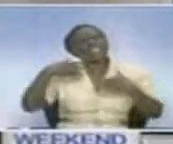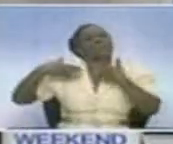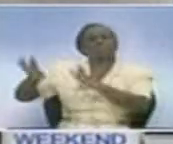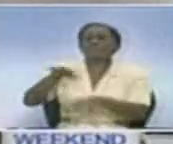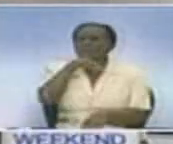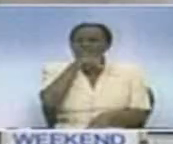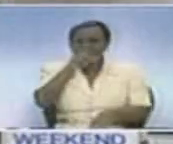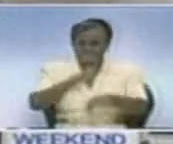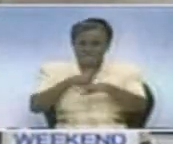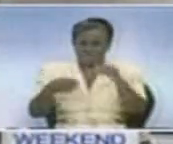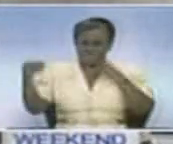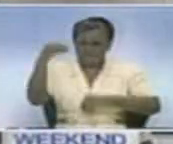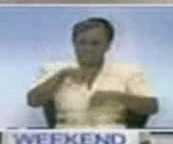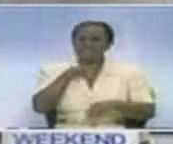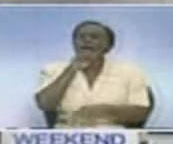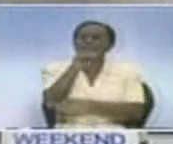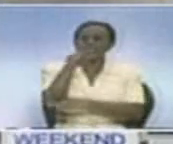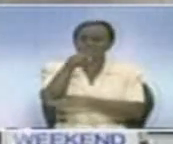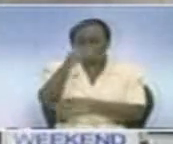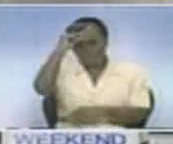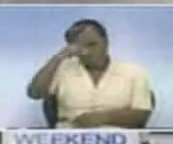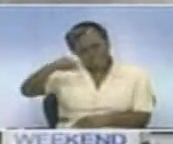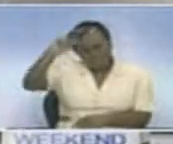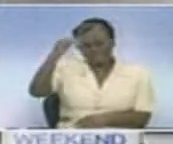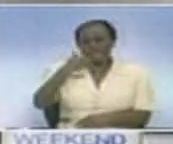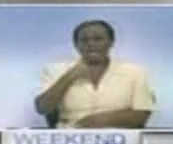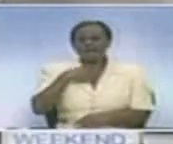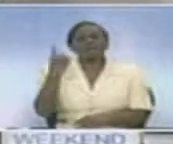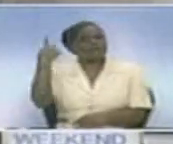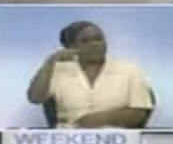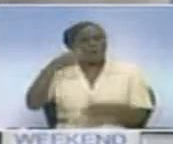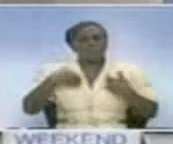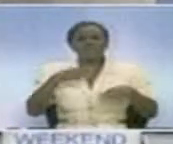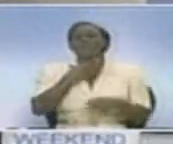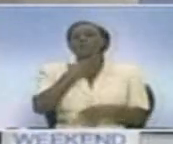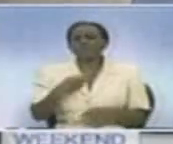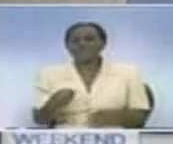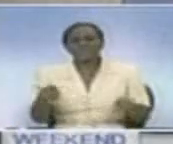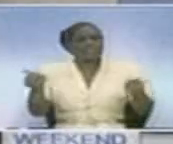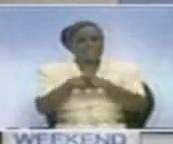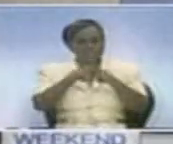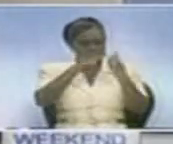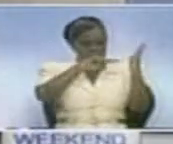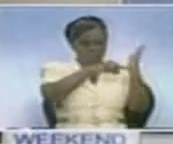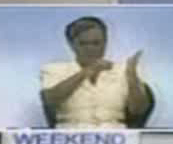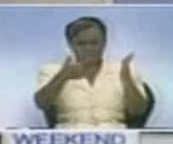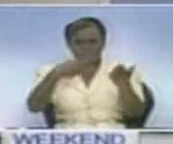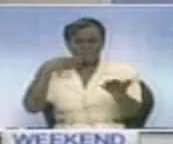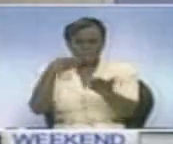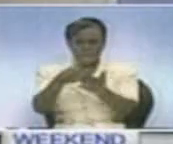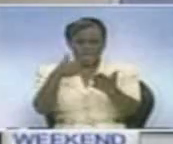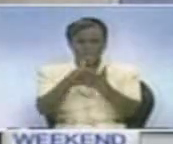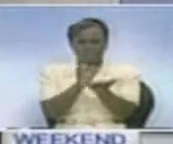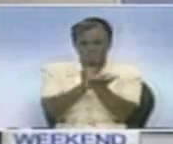the elections, and they asked him to show respect for the people's will. And also on another issue that he raised about money being denied to